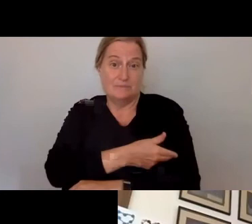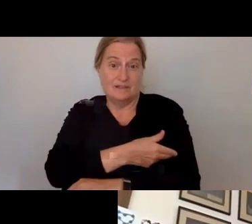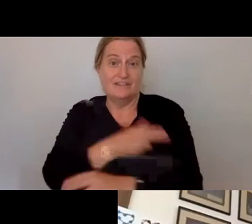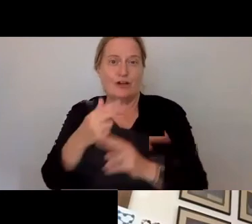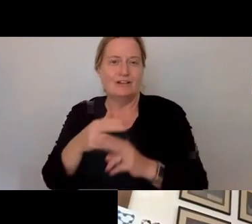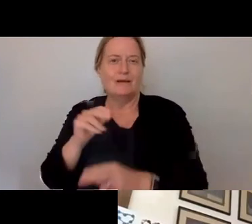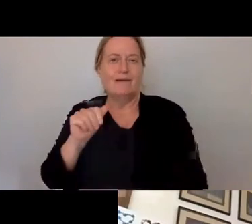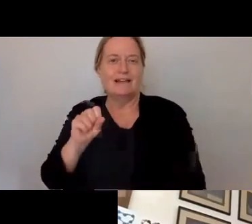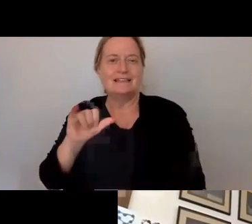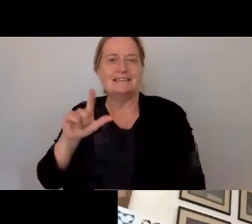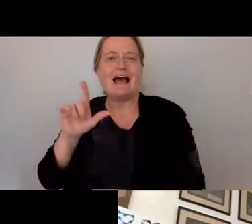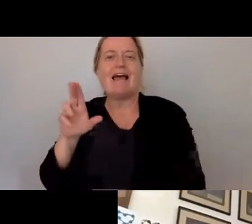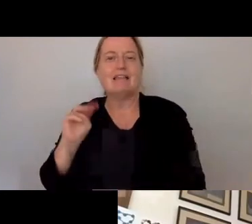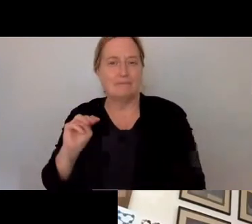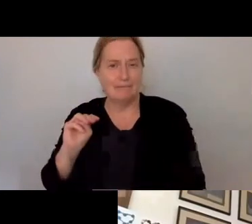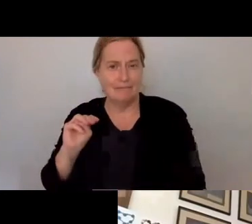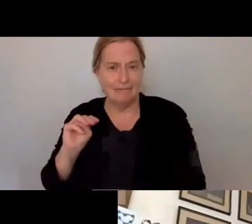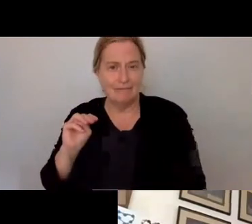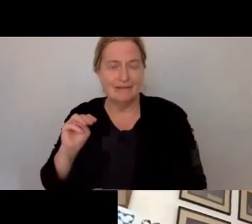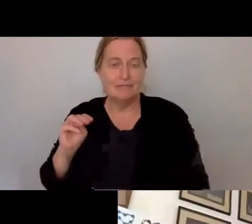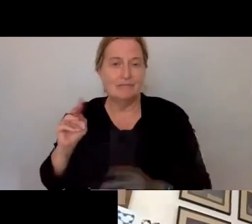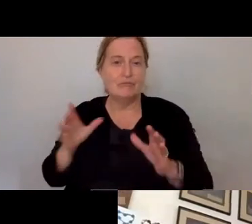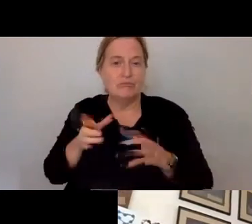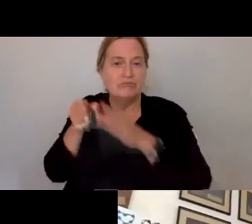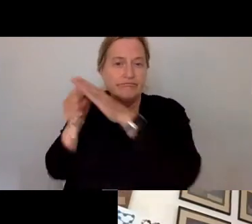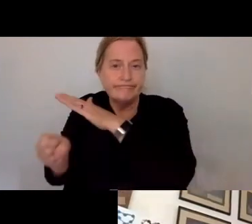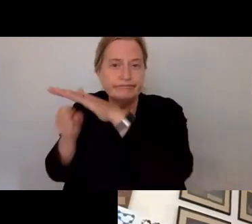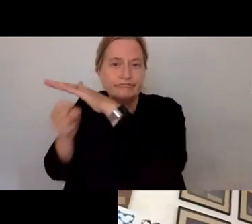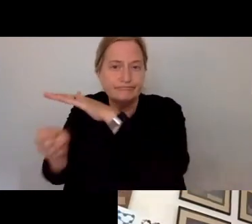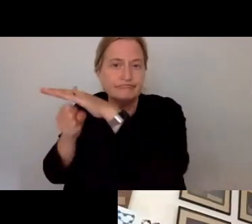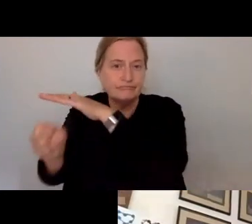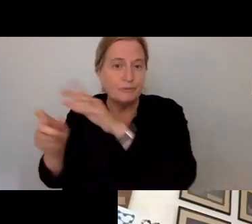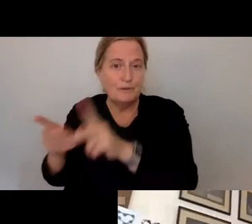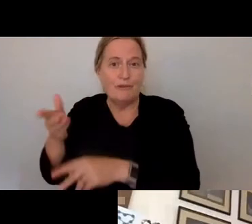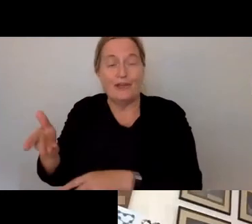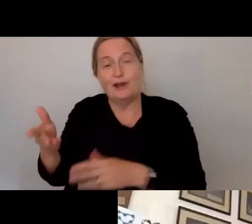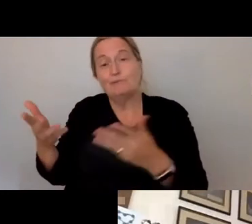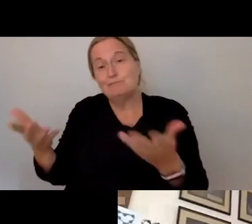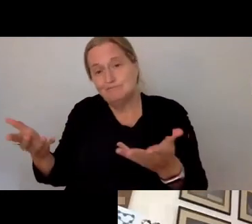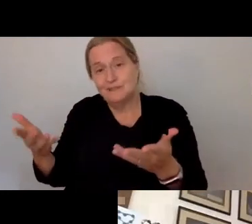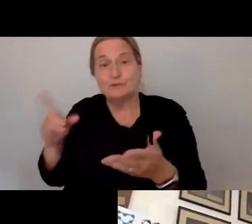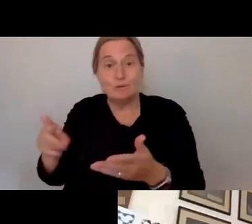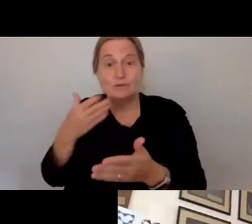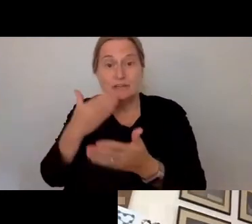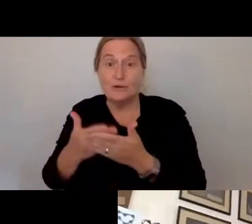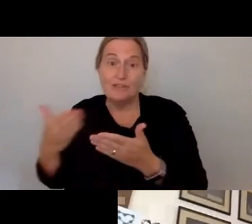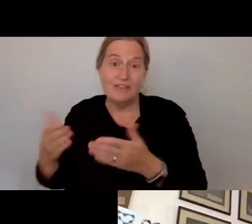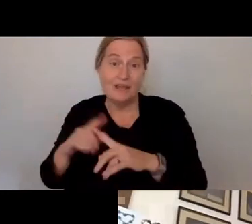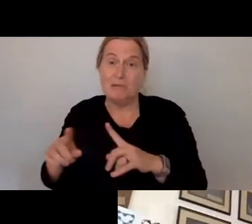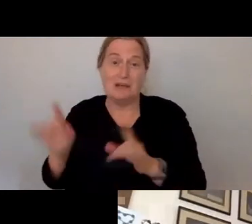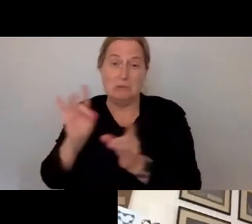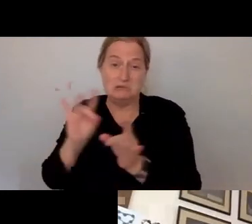it was science, but it was horrible science. That was supposed to be a good thing, and it was terrible. And then they